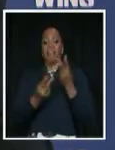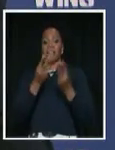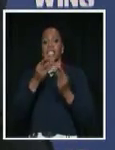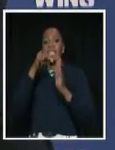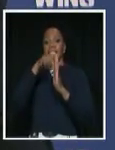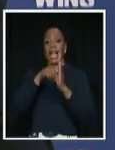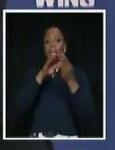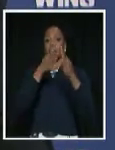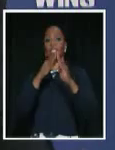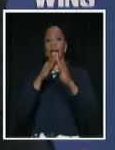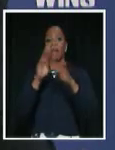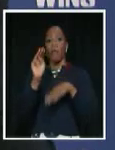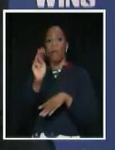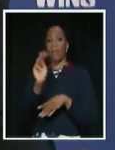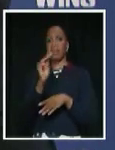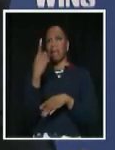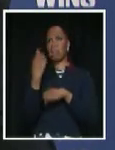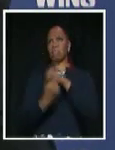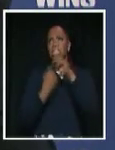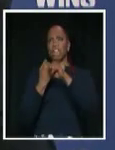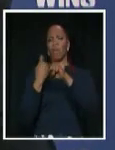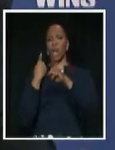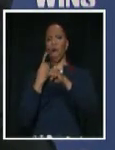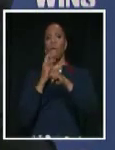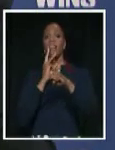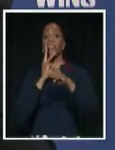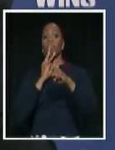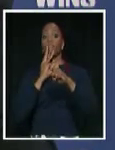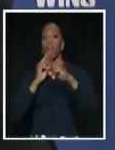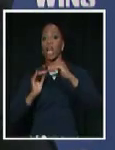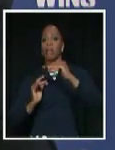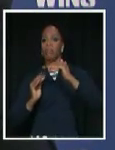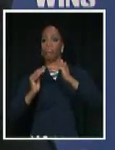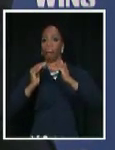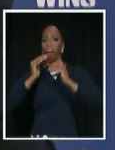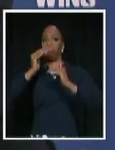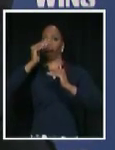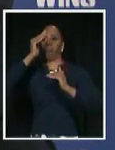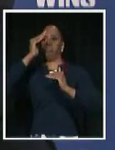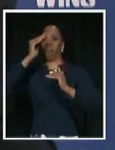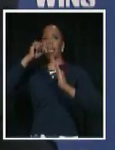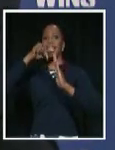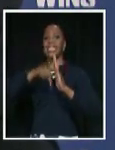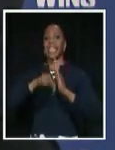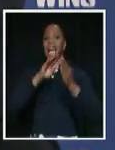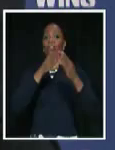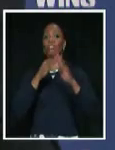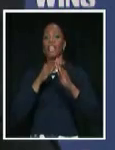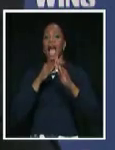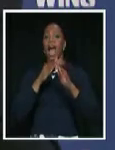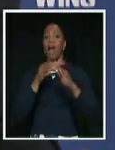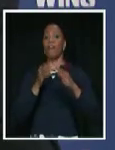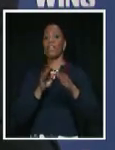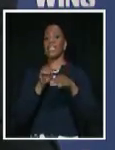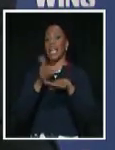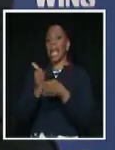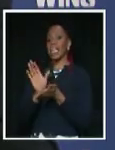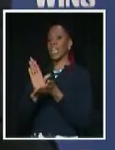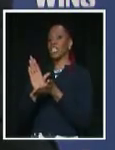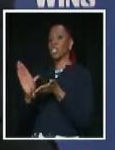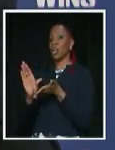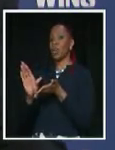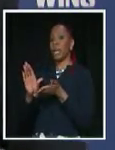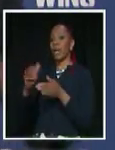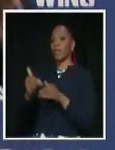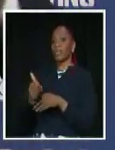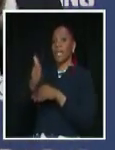Monday night almost a year ago, and the flooding that happened downtown excluded Battery Park City. It was higher up. The reason why the